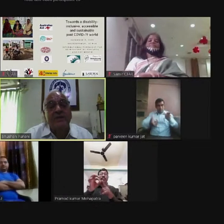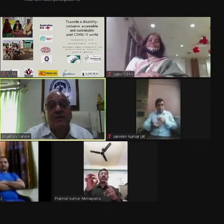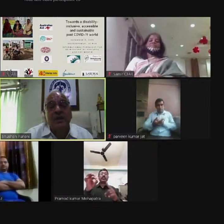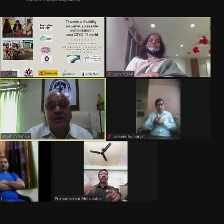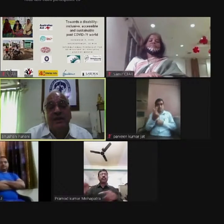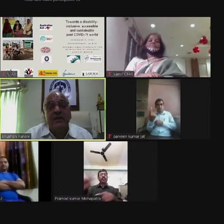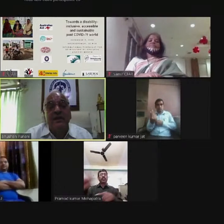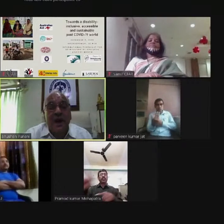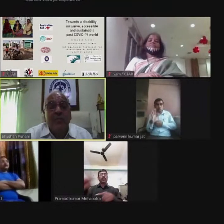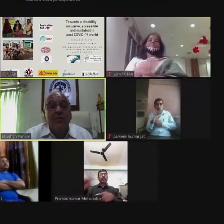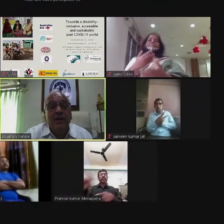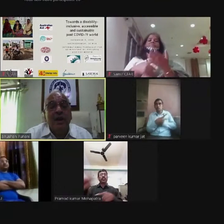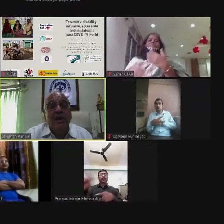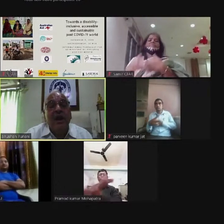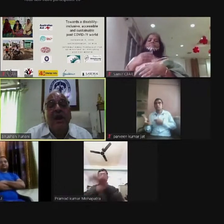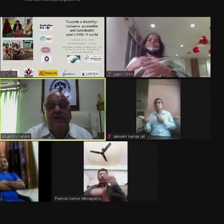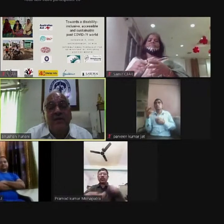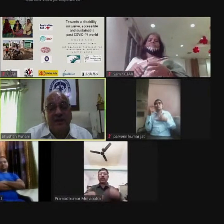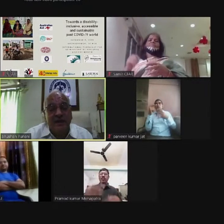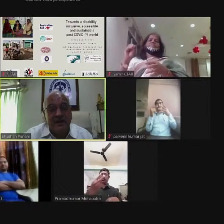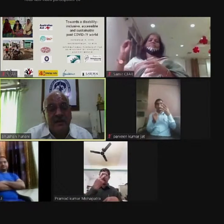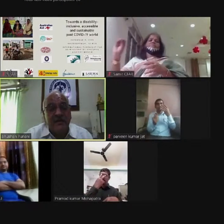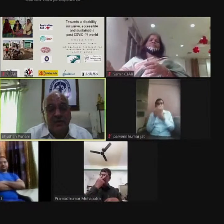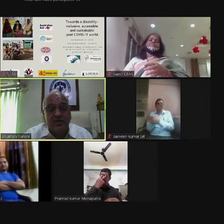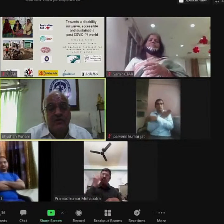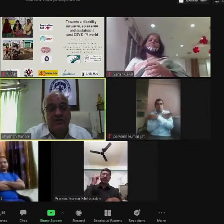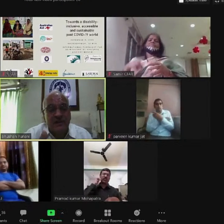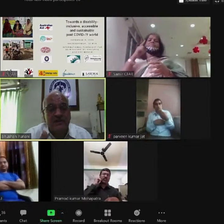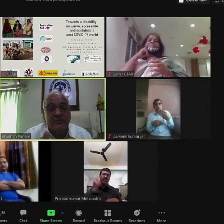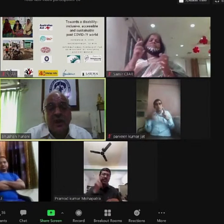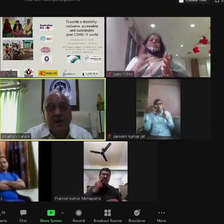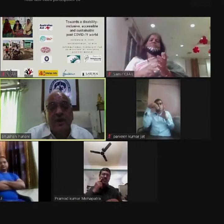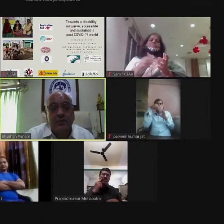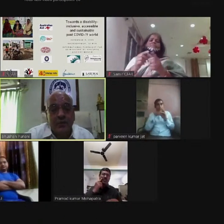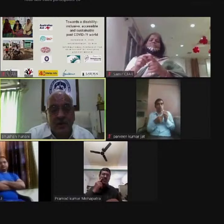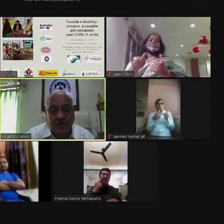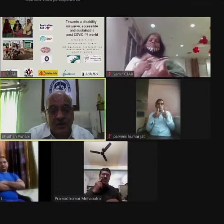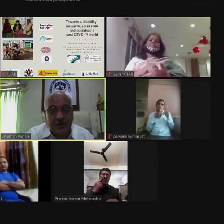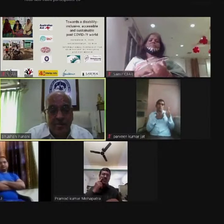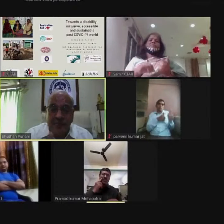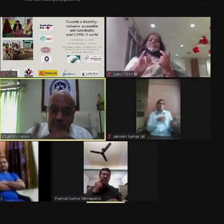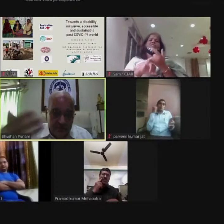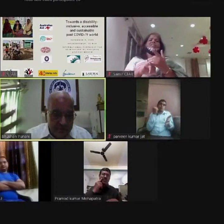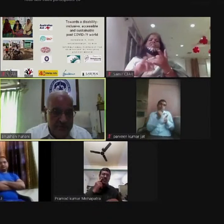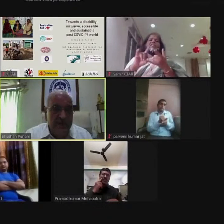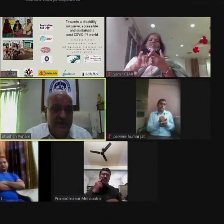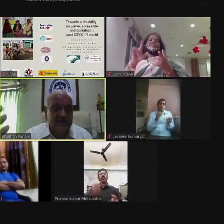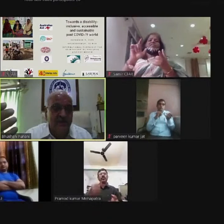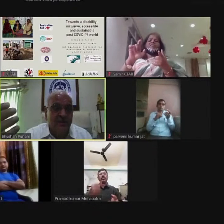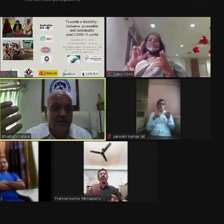regard to public utilities, and it's essential to connect them with people with disabilities.